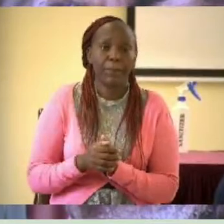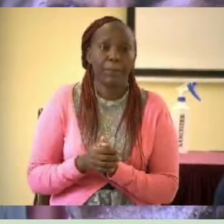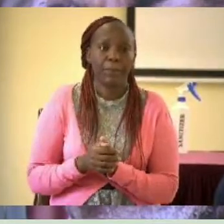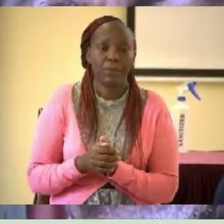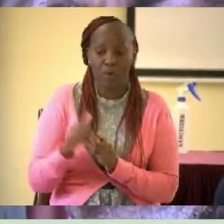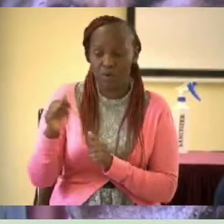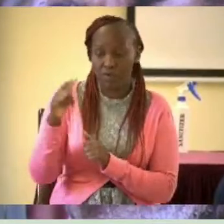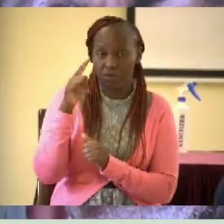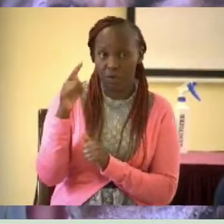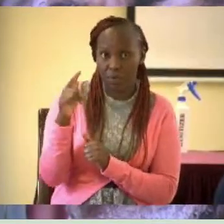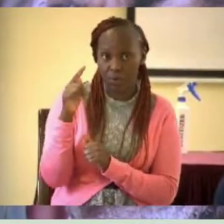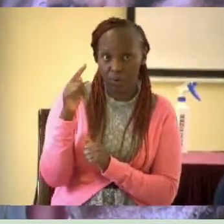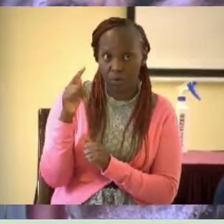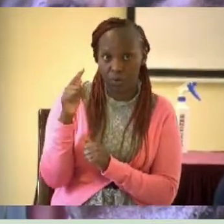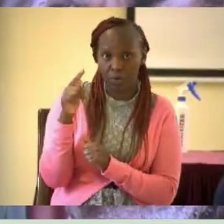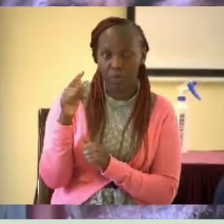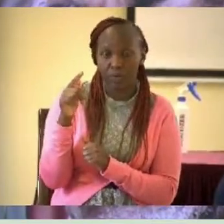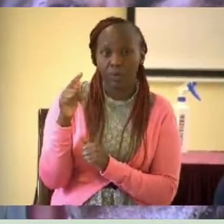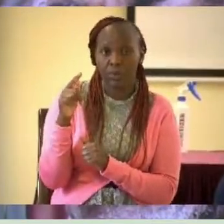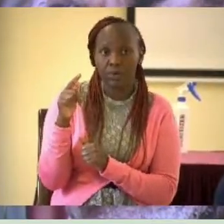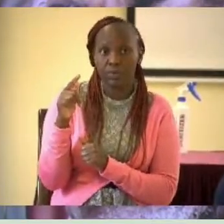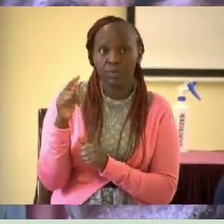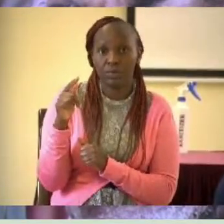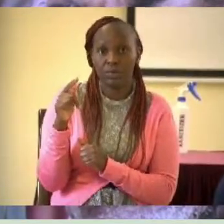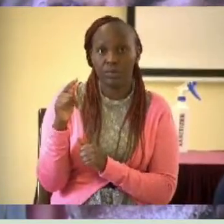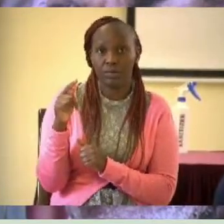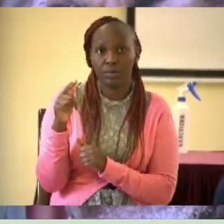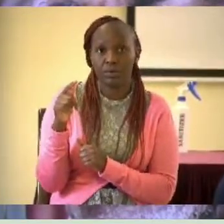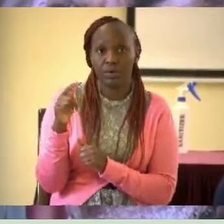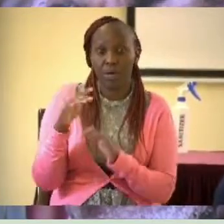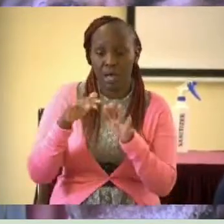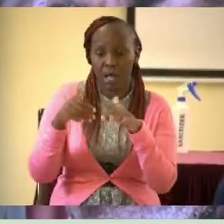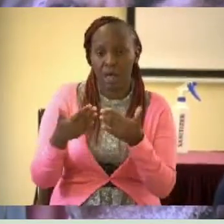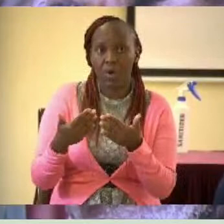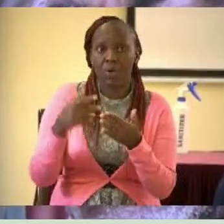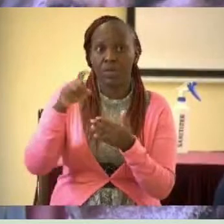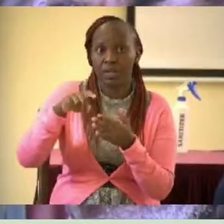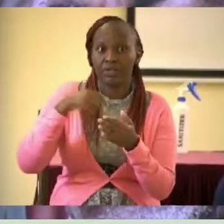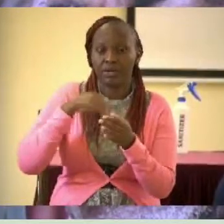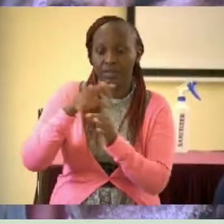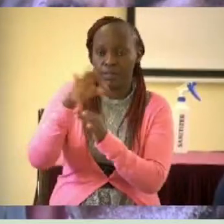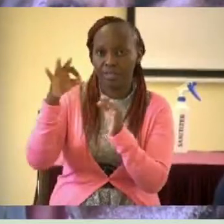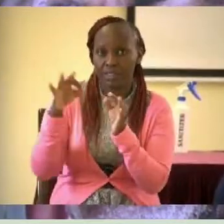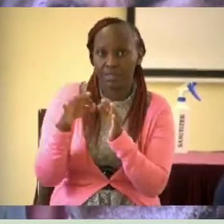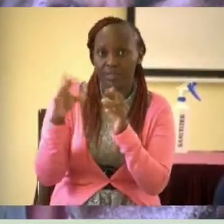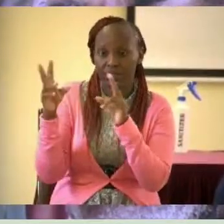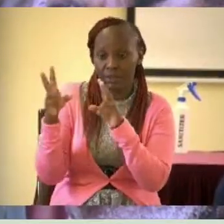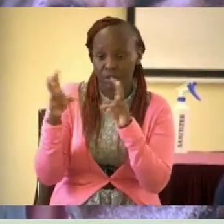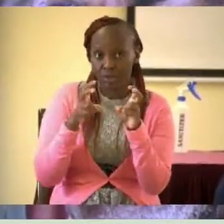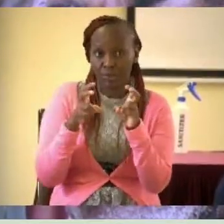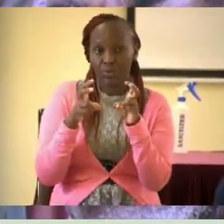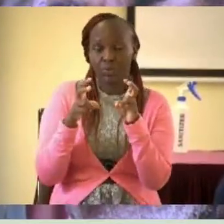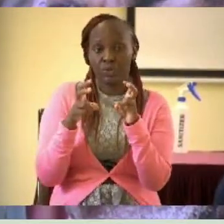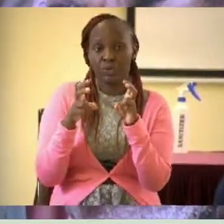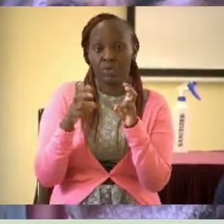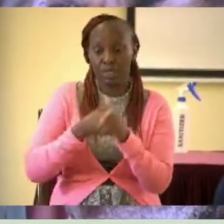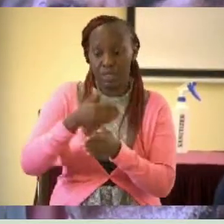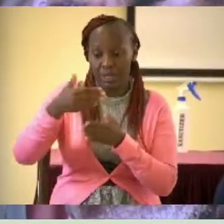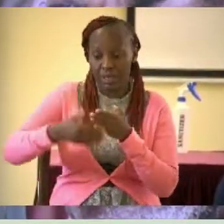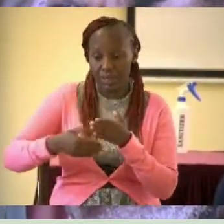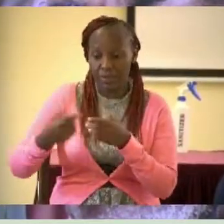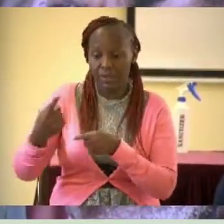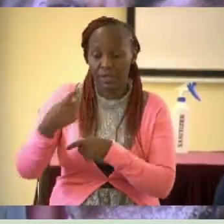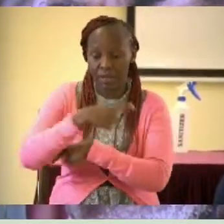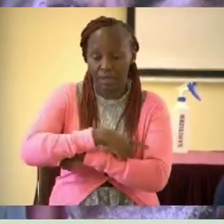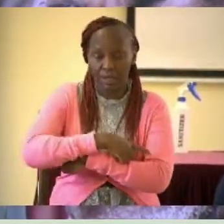of the laws pertaining to the specific issue that they are dealing with, so that at the end of it,